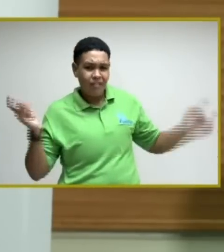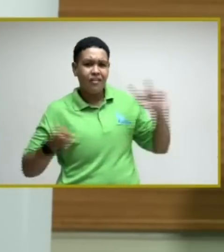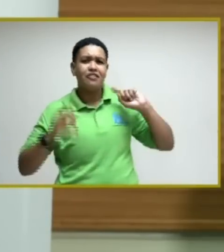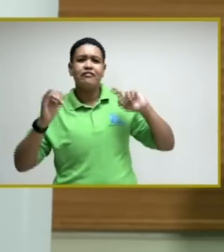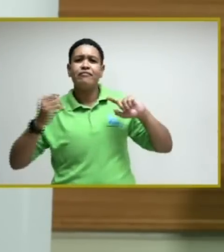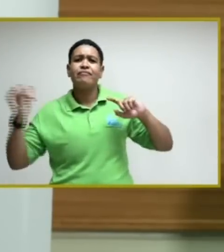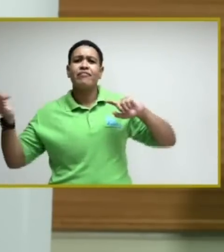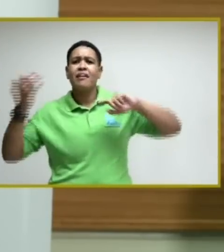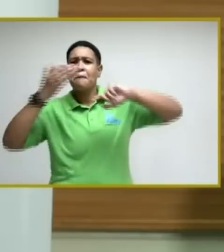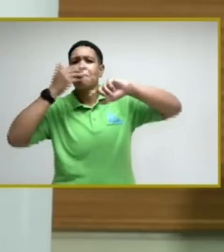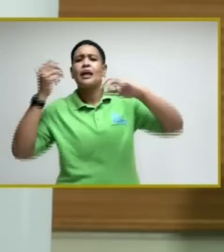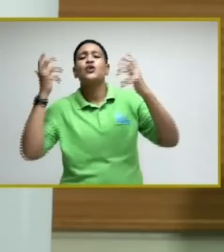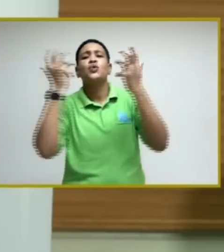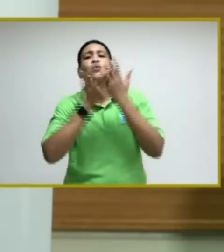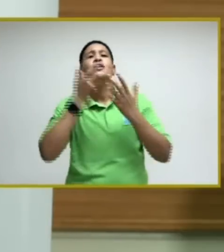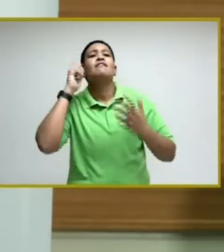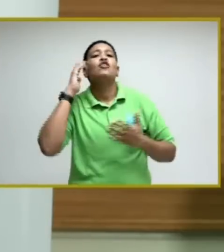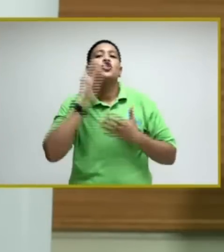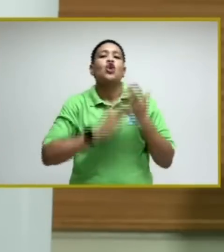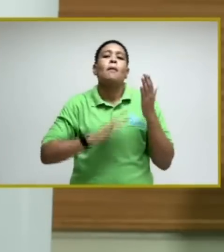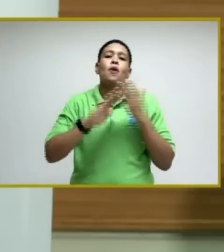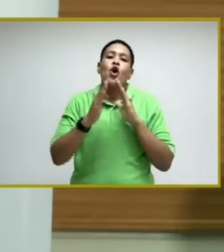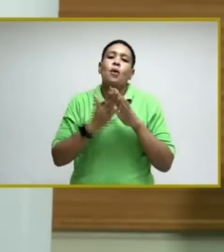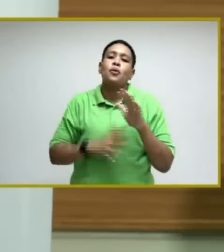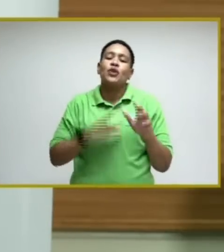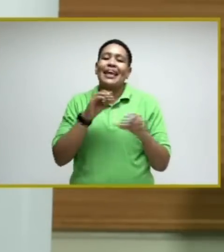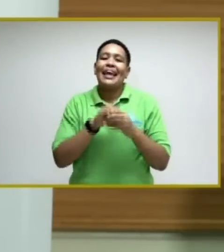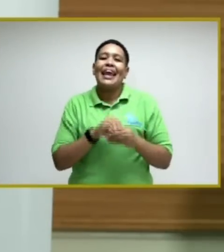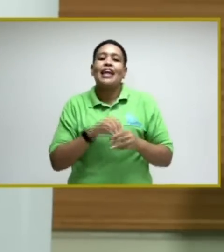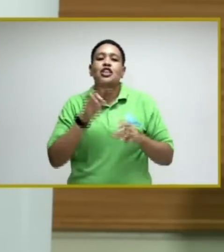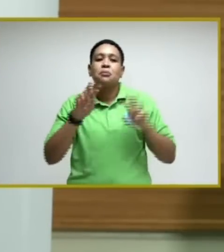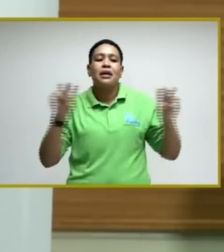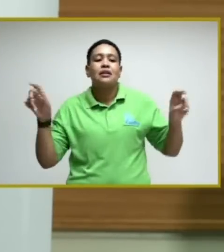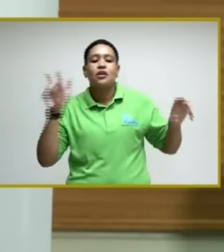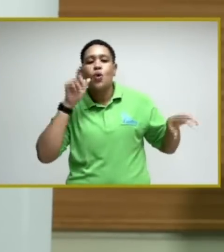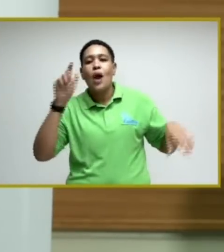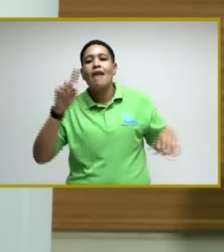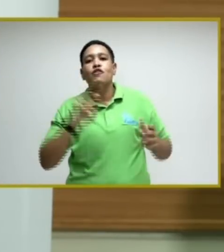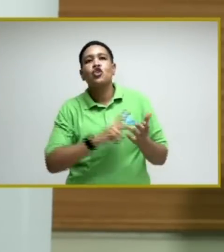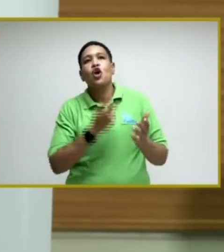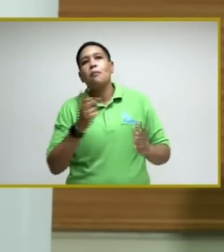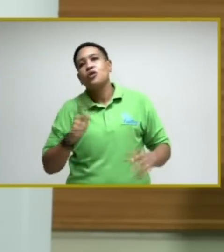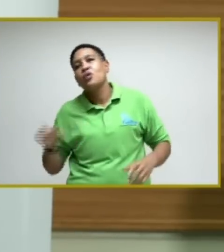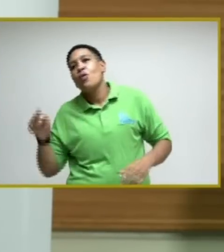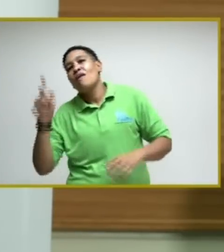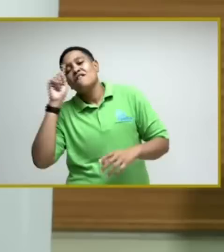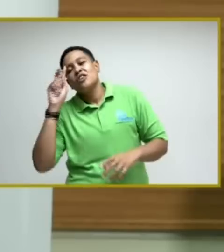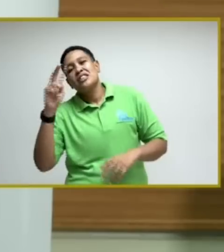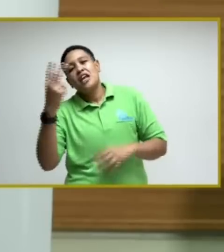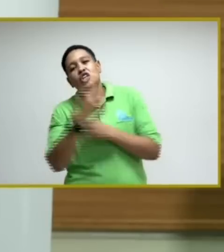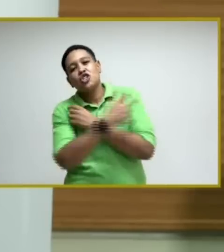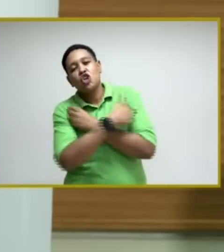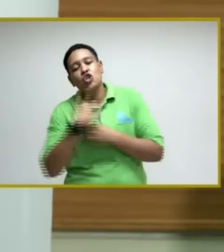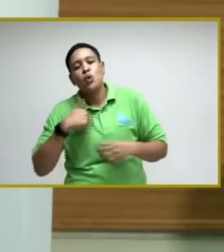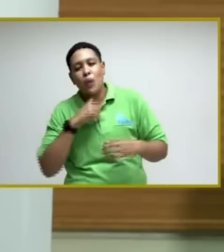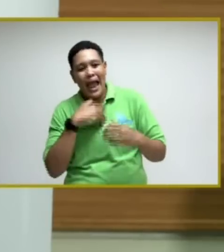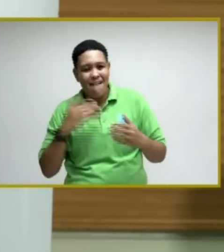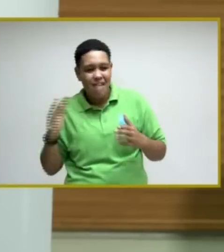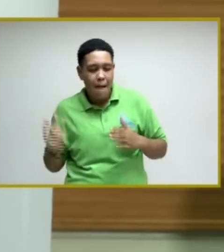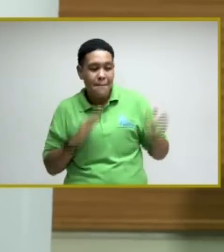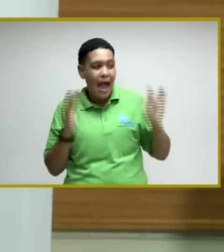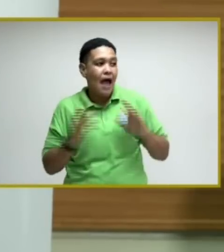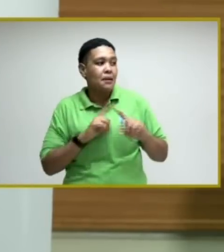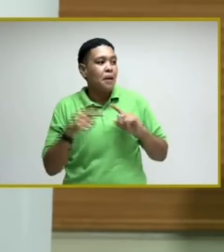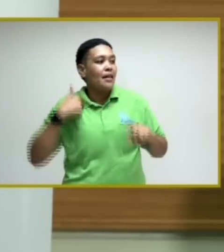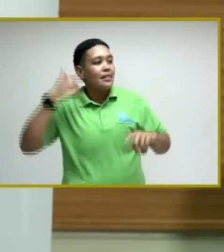Johnson is best suited for some of the community engagements where you don't have to double back for a second dose. So we have a plan, but I think